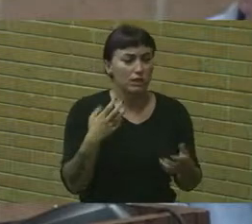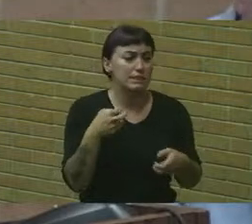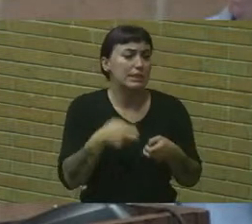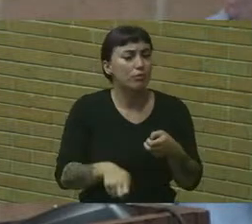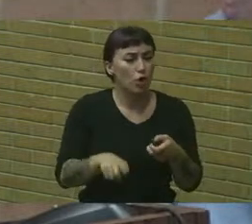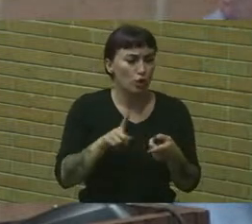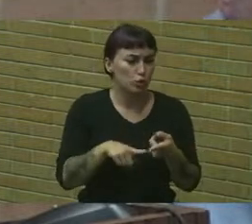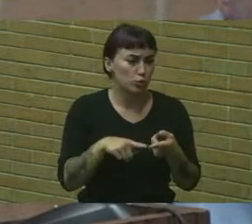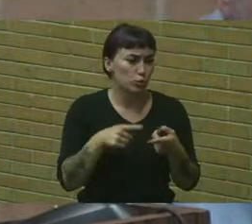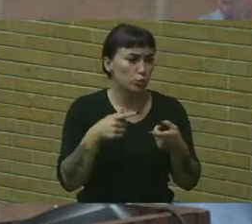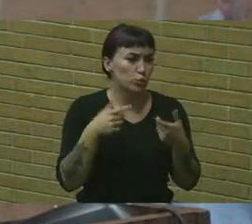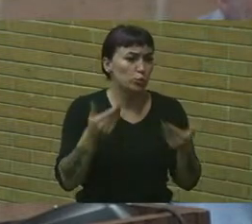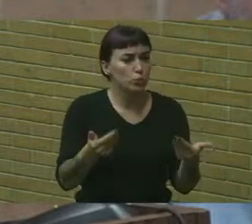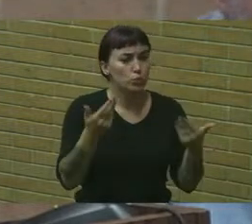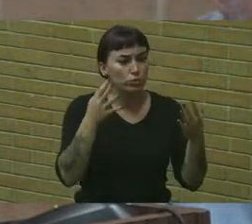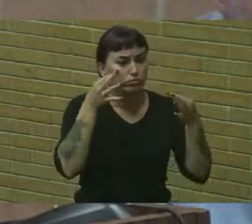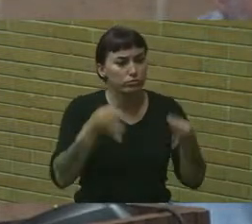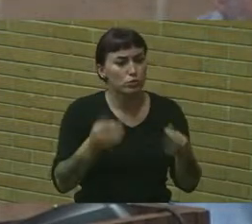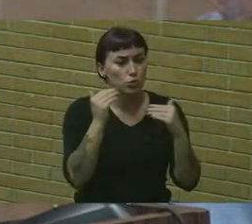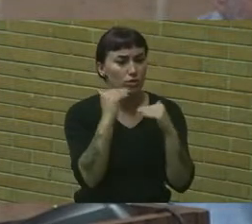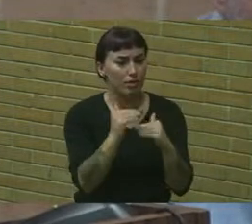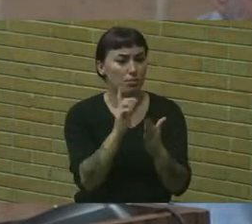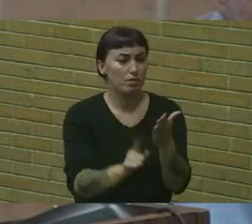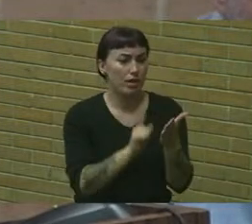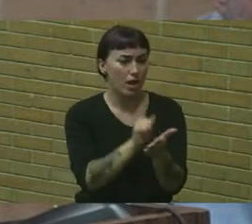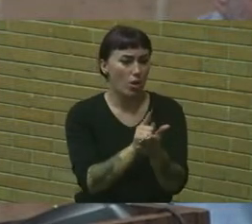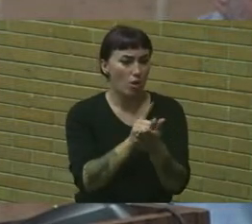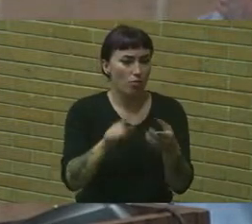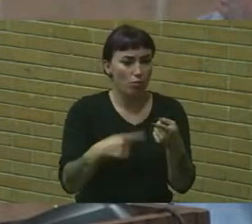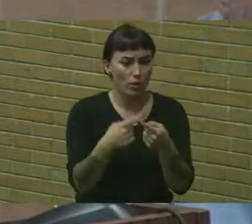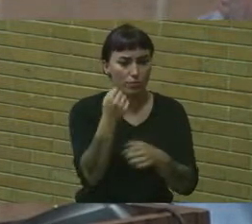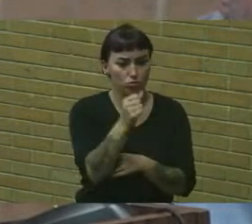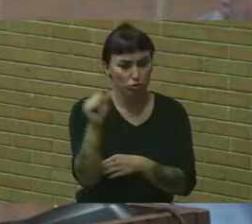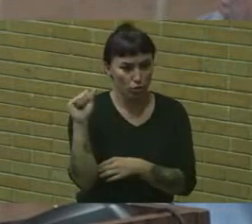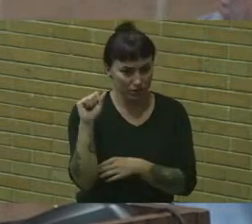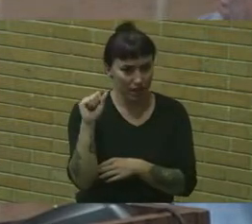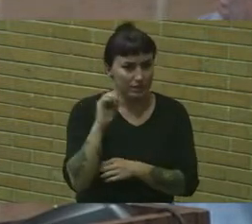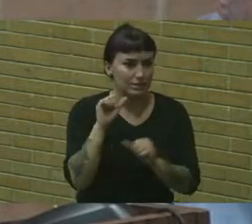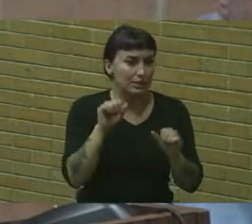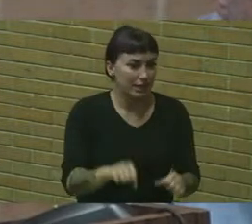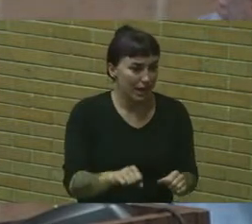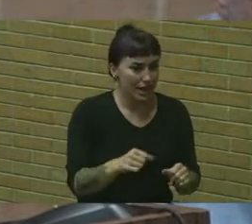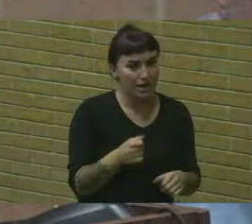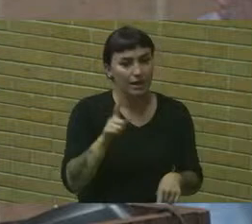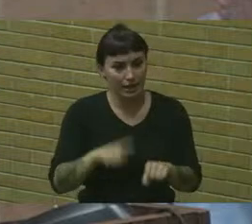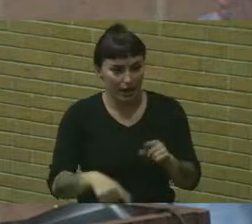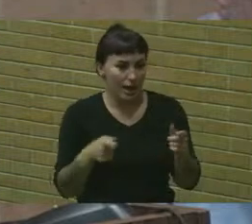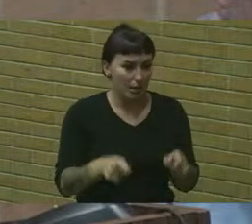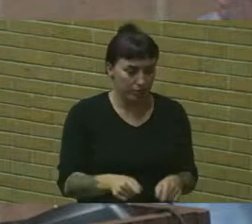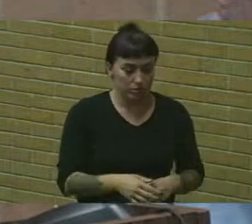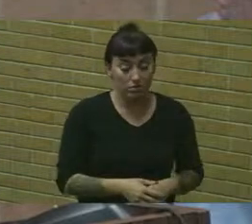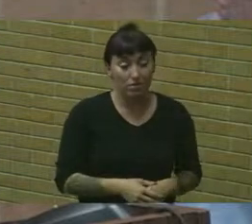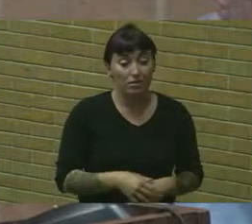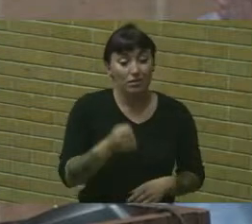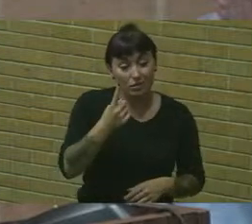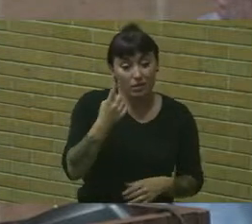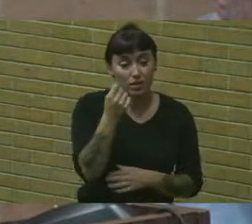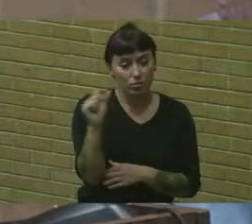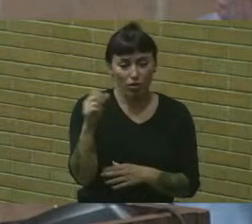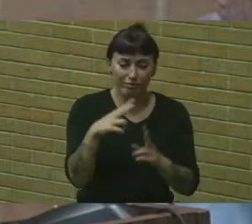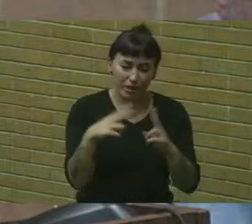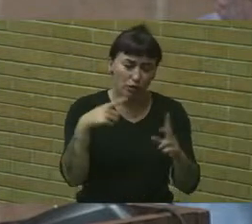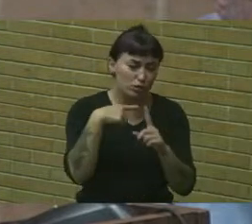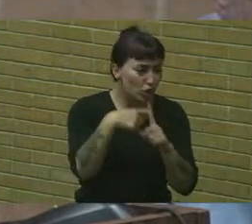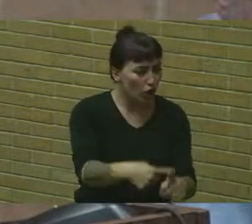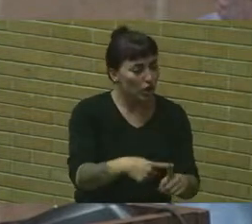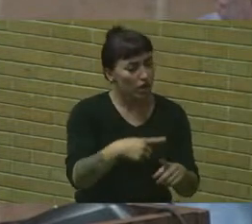difficult to make the choice to limit the hours of when protests can and cannot occur. These protests are very targeted.